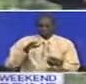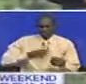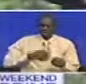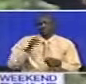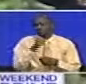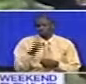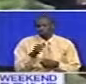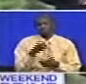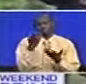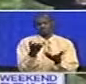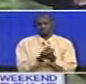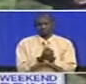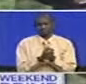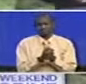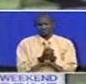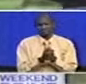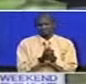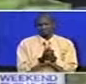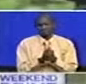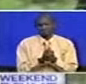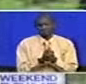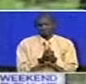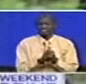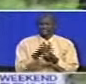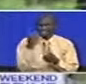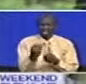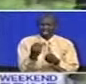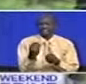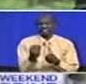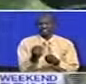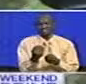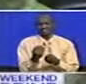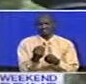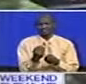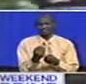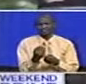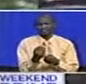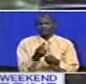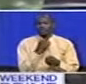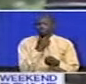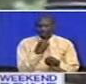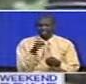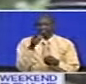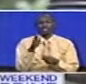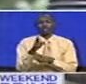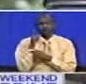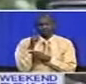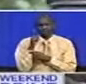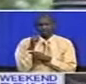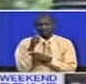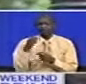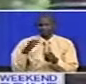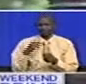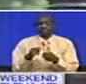chocho, mtoto mdogo, tunataka hizo sheria